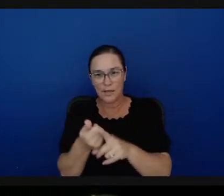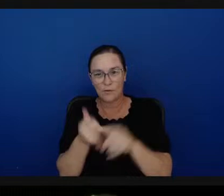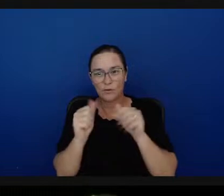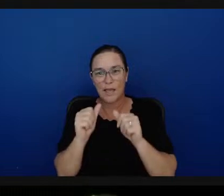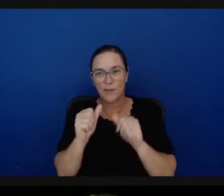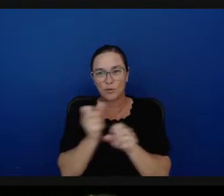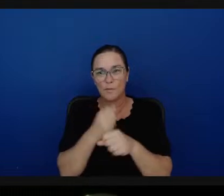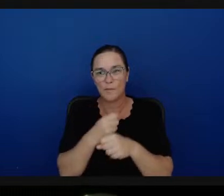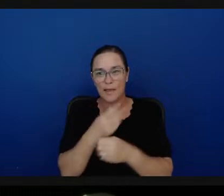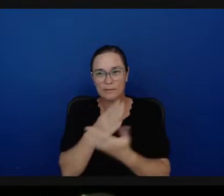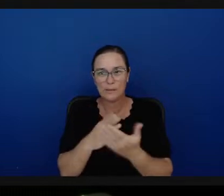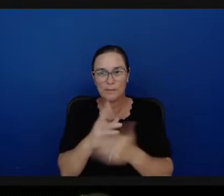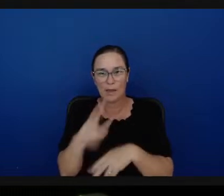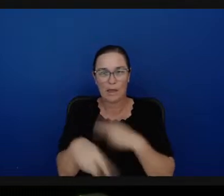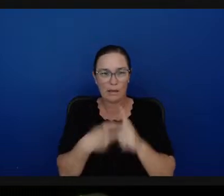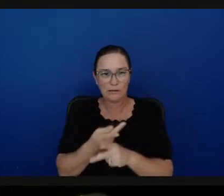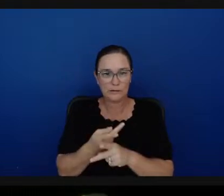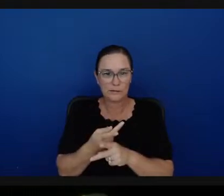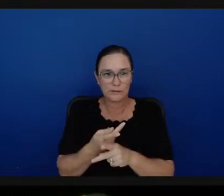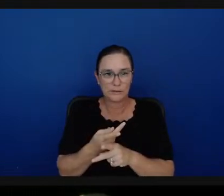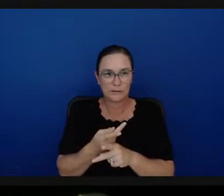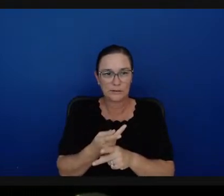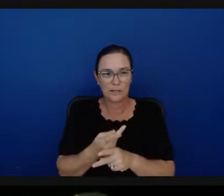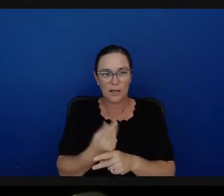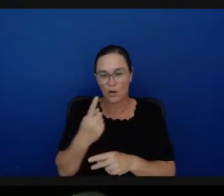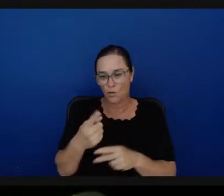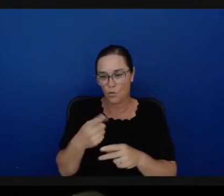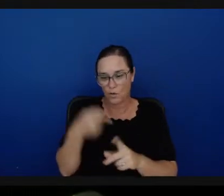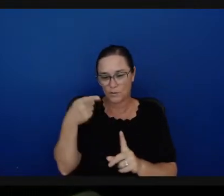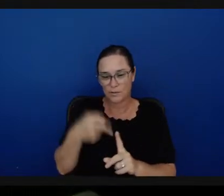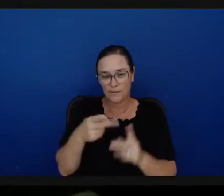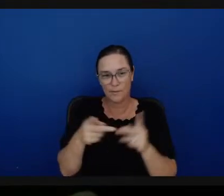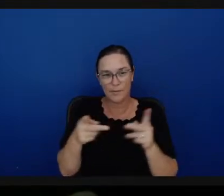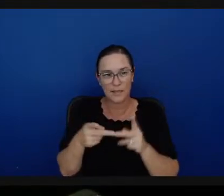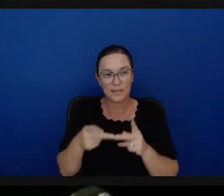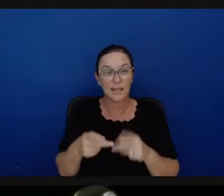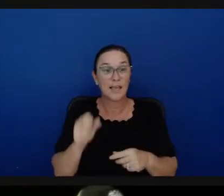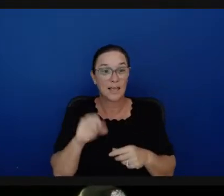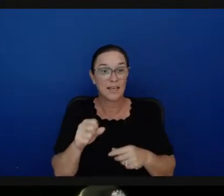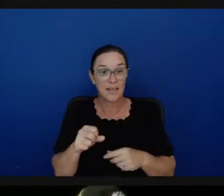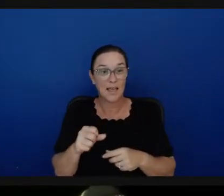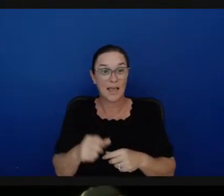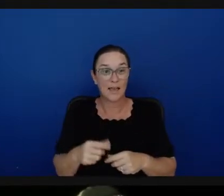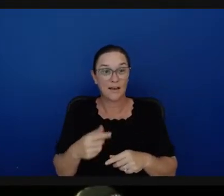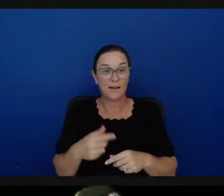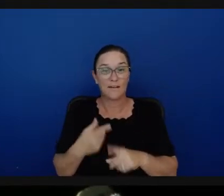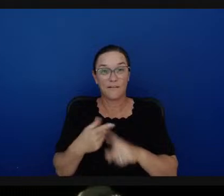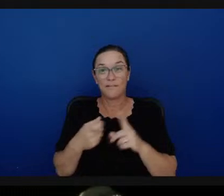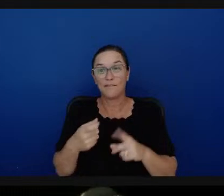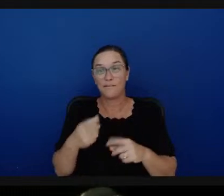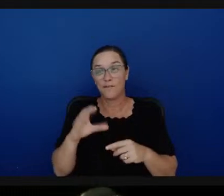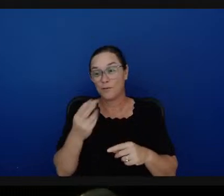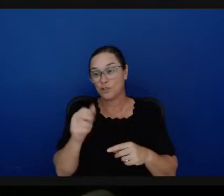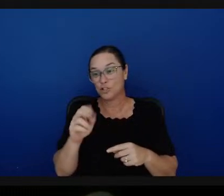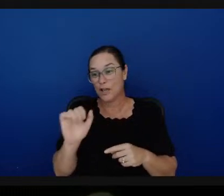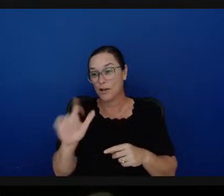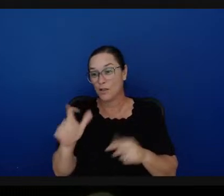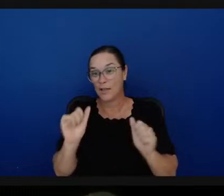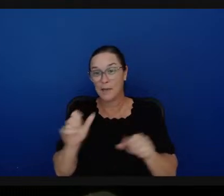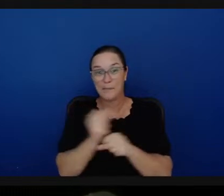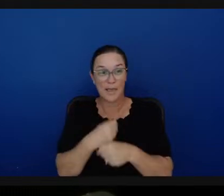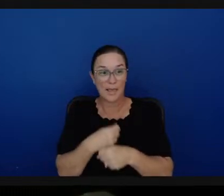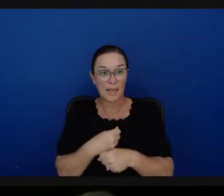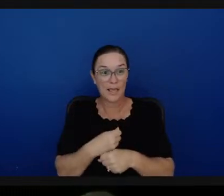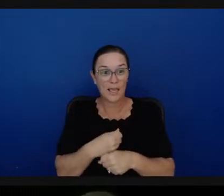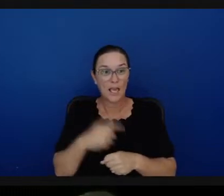of Pele's hair locally in that one specific spot. So you can produce Pele's hair from channels. Yeah, exactly. Yeah. So if you have, especially what you really need is